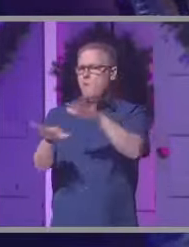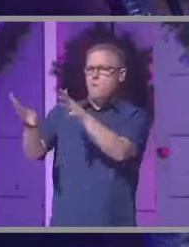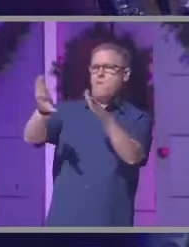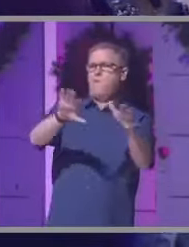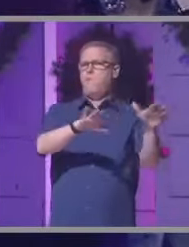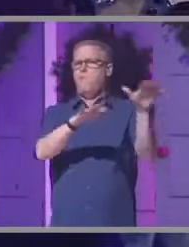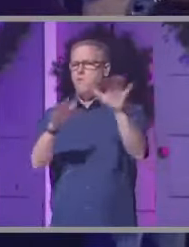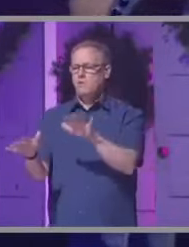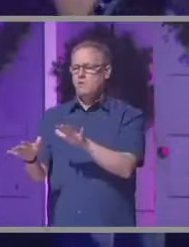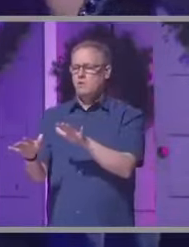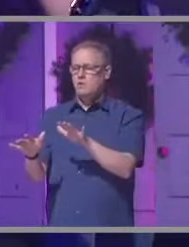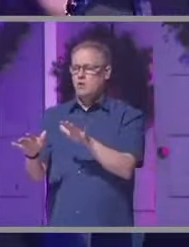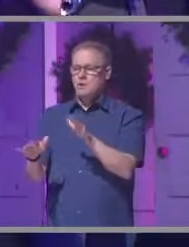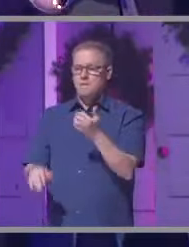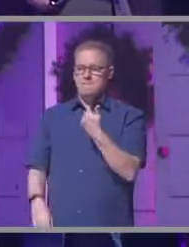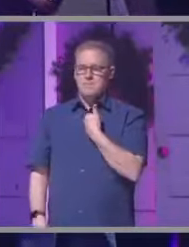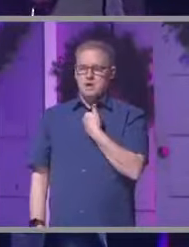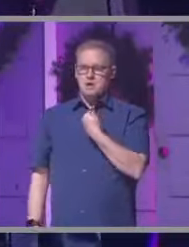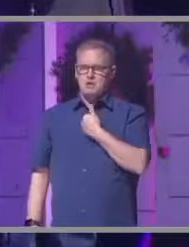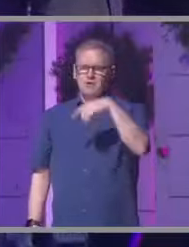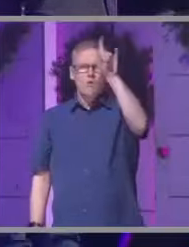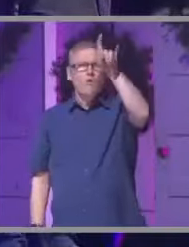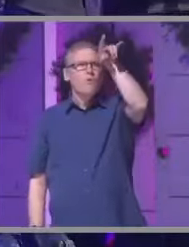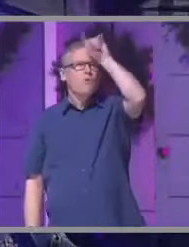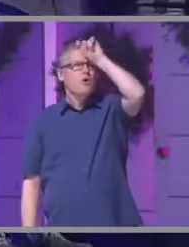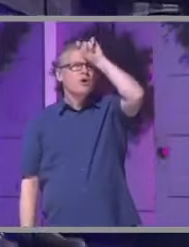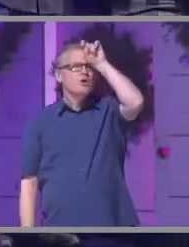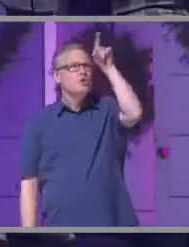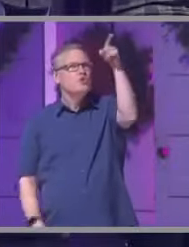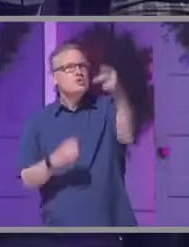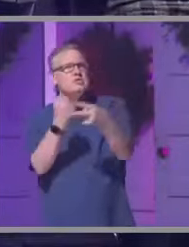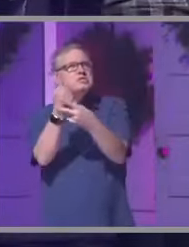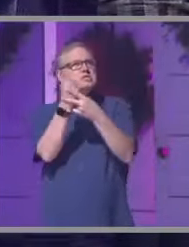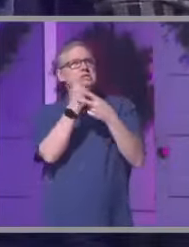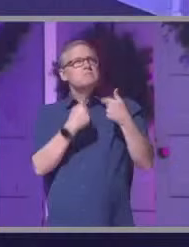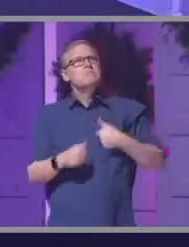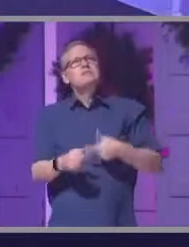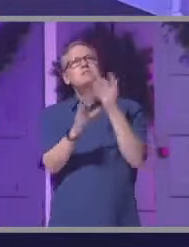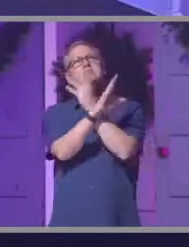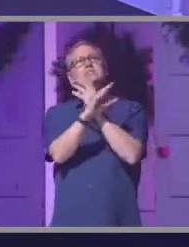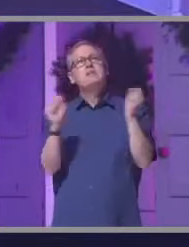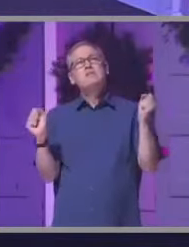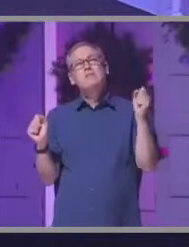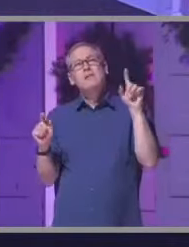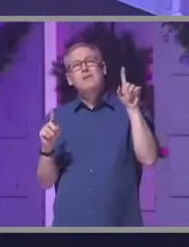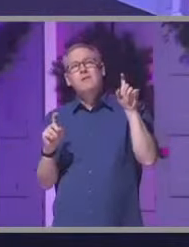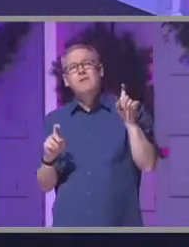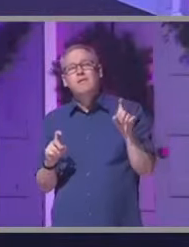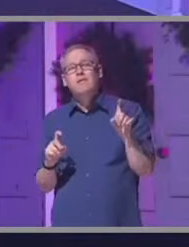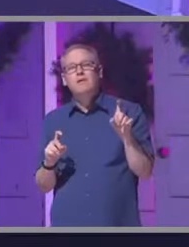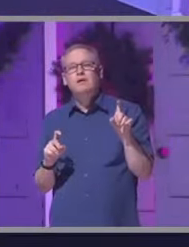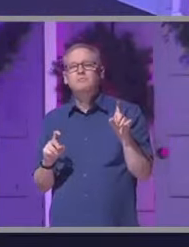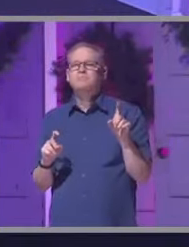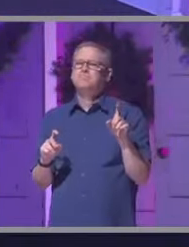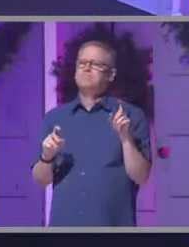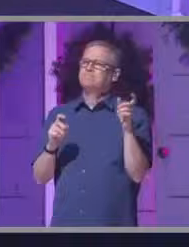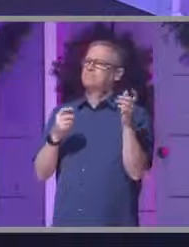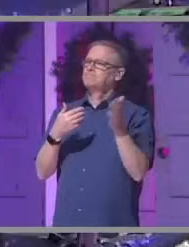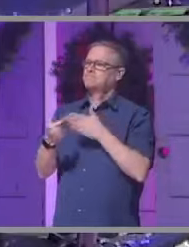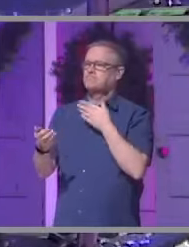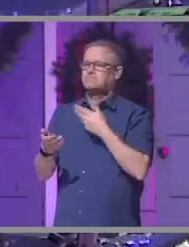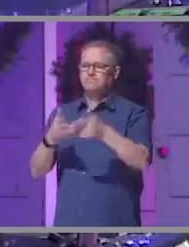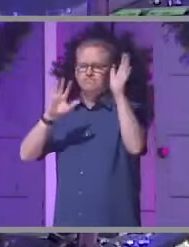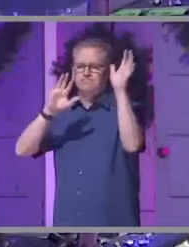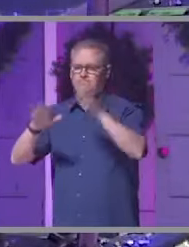waves, when I wonder if you'll keep me safe, even in the